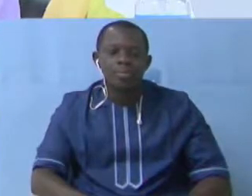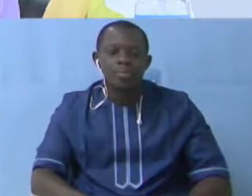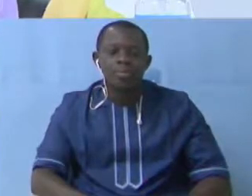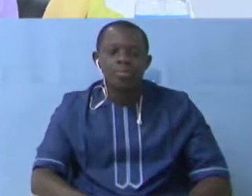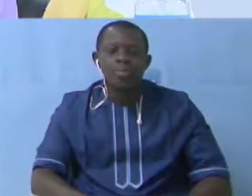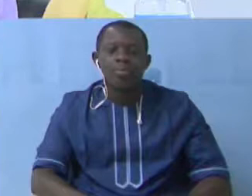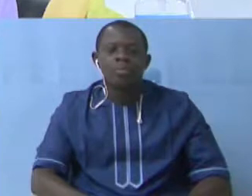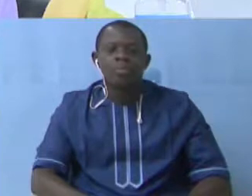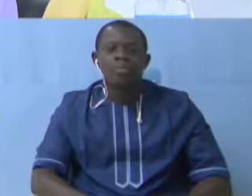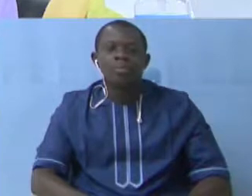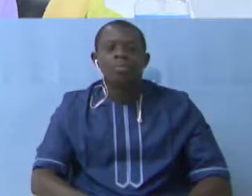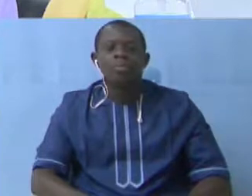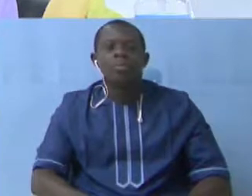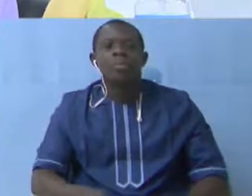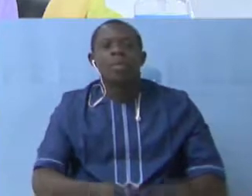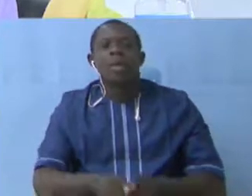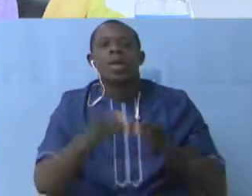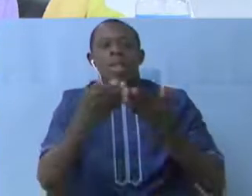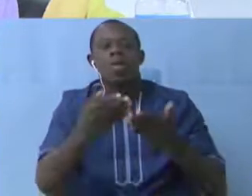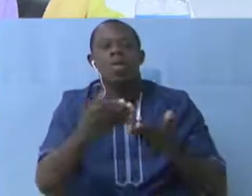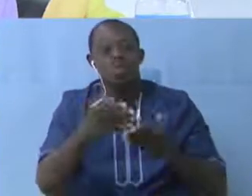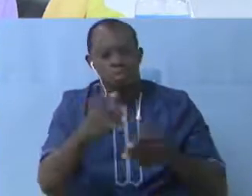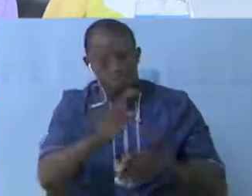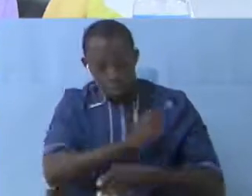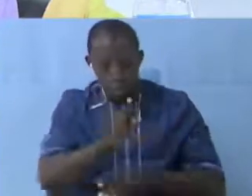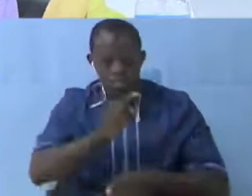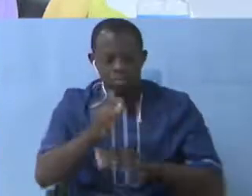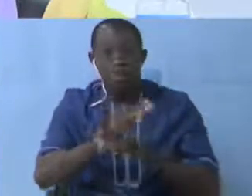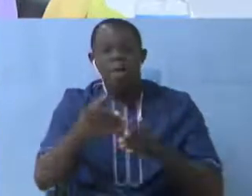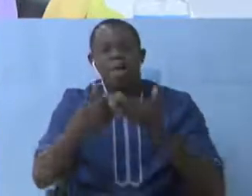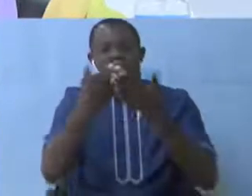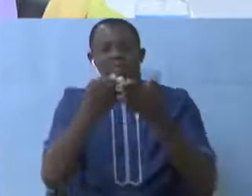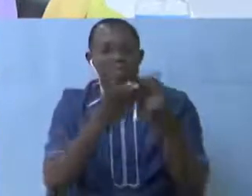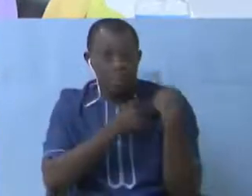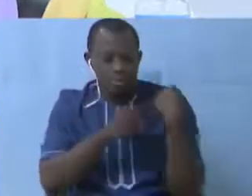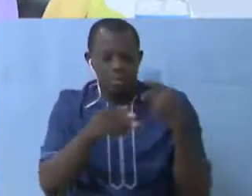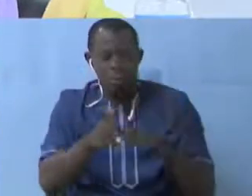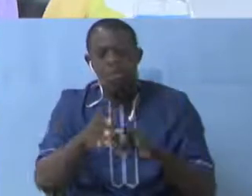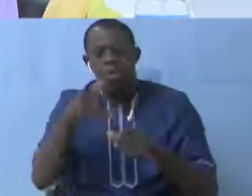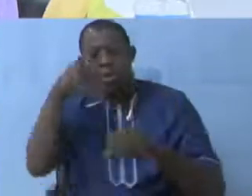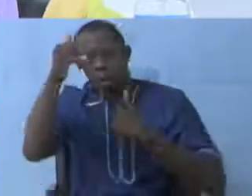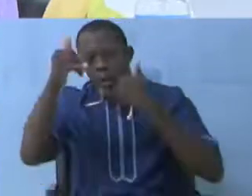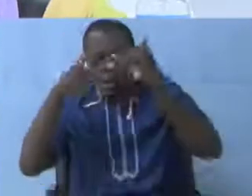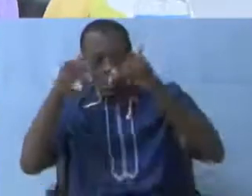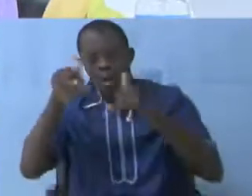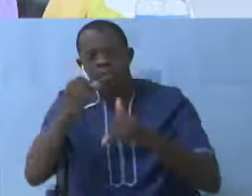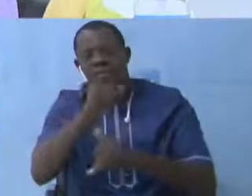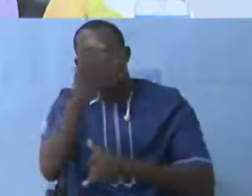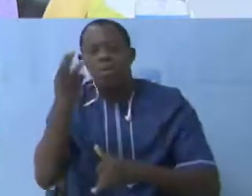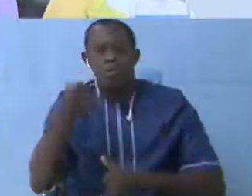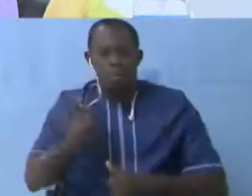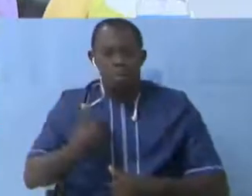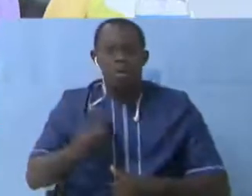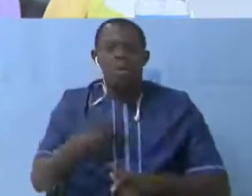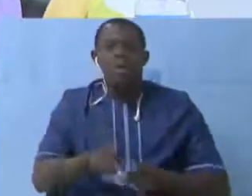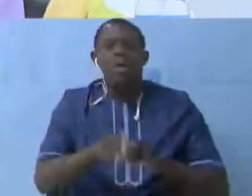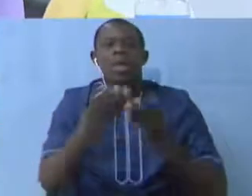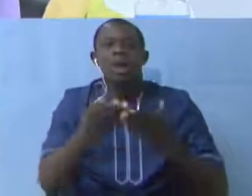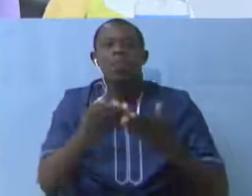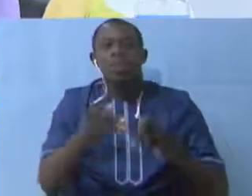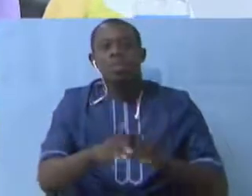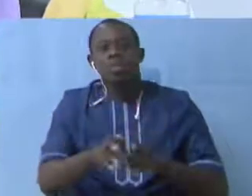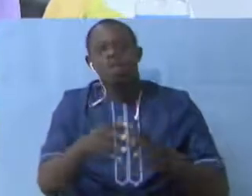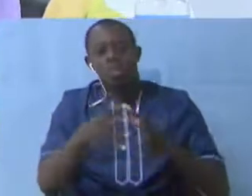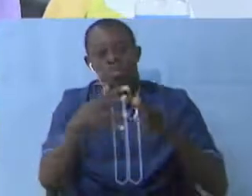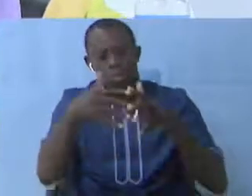were assigned to help call few people. tey tamit nag sasoon nañu pour ñu mën a oo yenn nit. So the coalition asked us to help them call